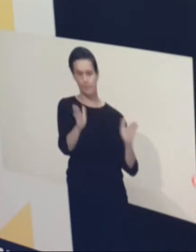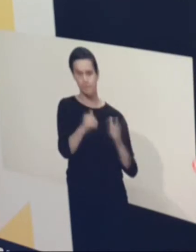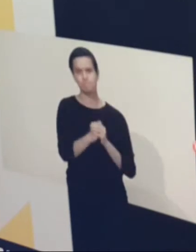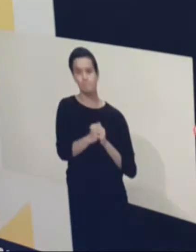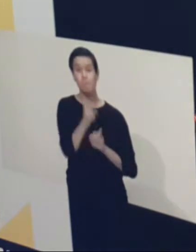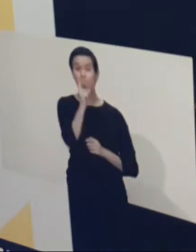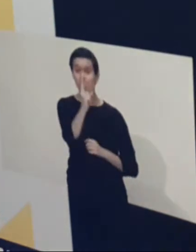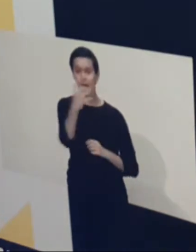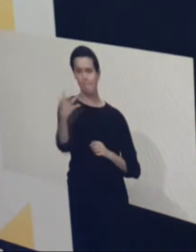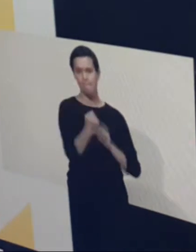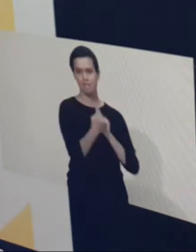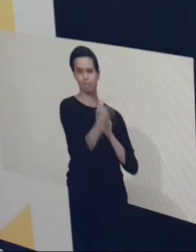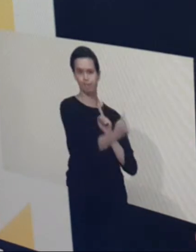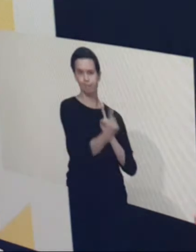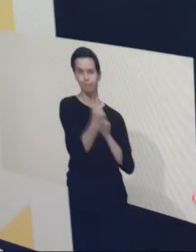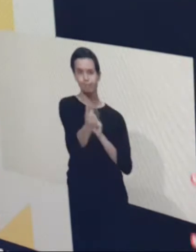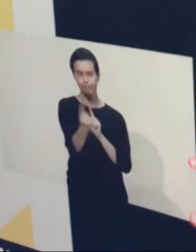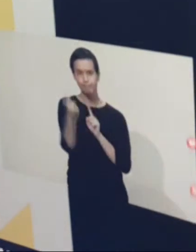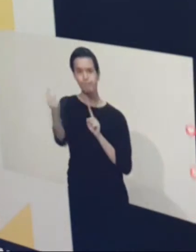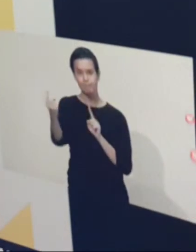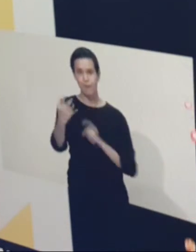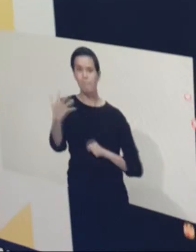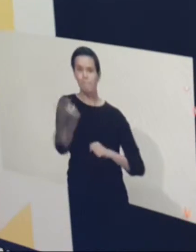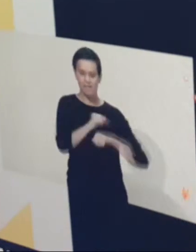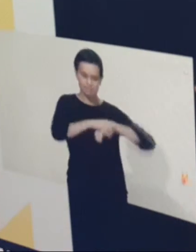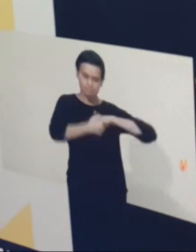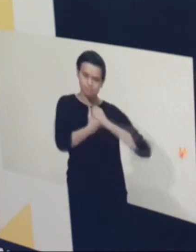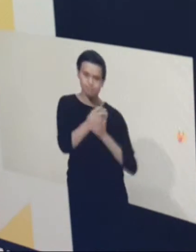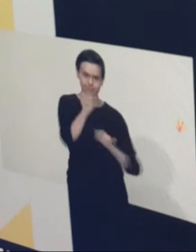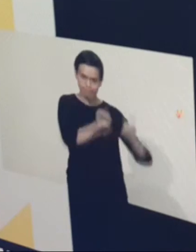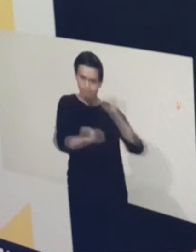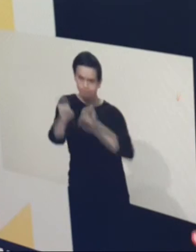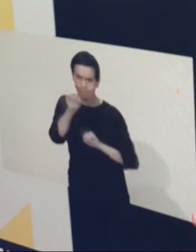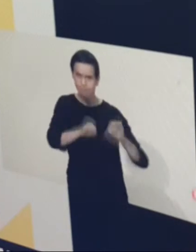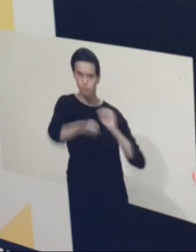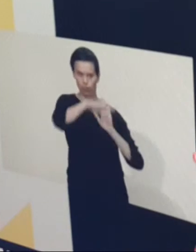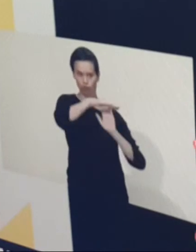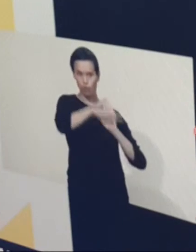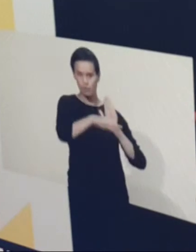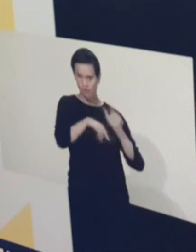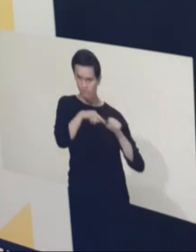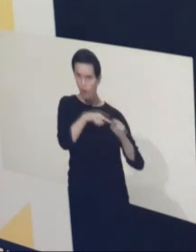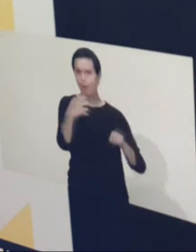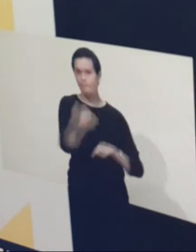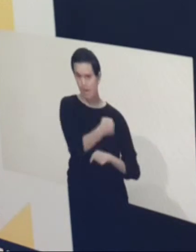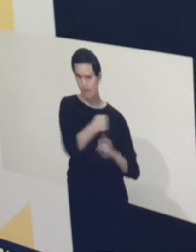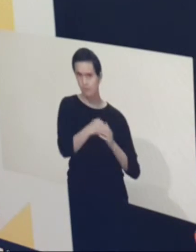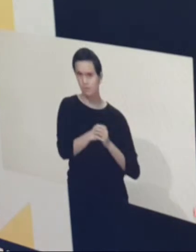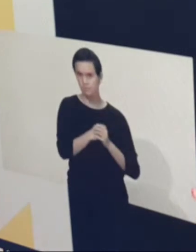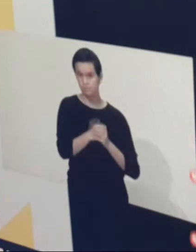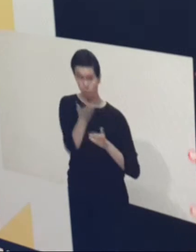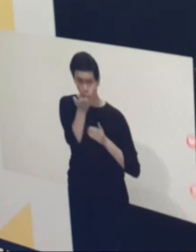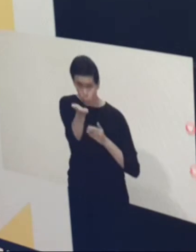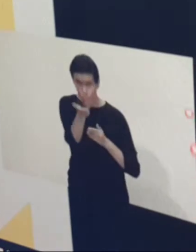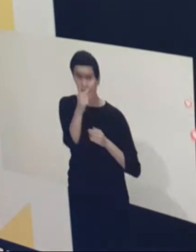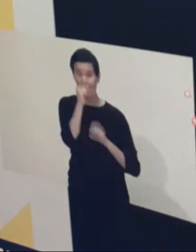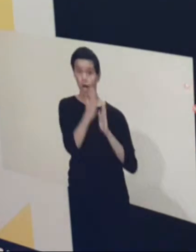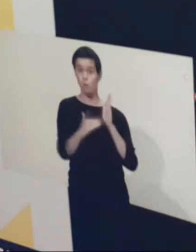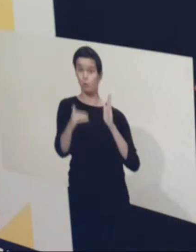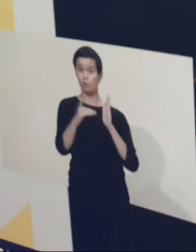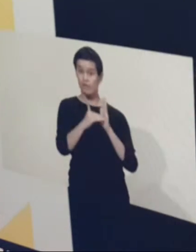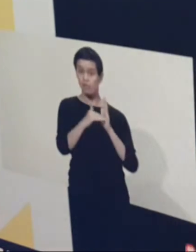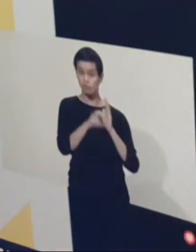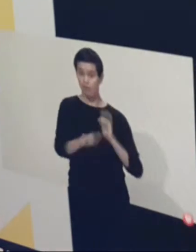physical distancing and strict hygiene measures in place. You can begin to move around New Zealand, but space yourself